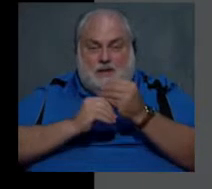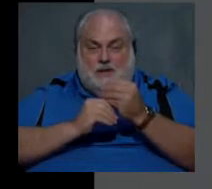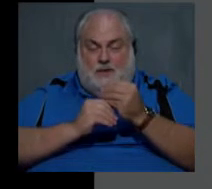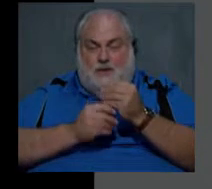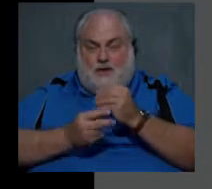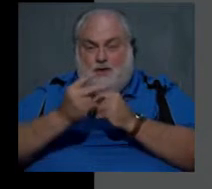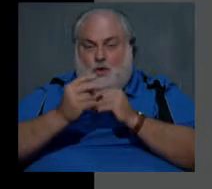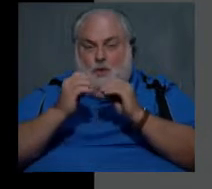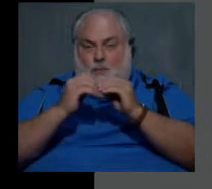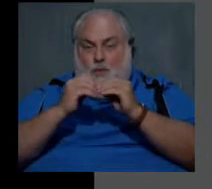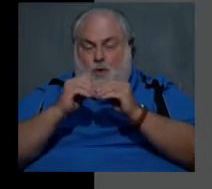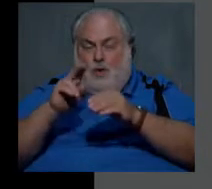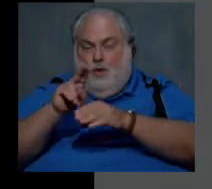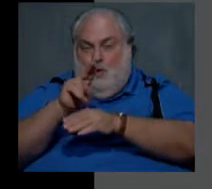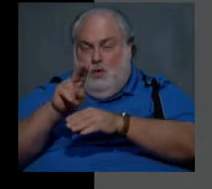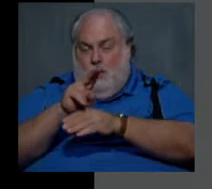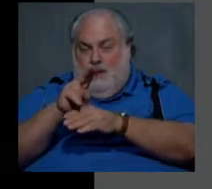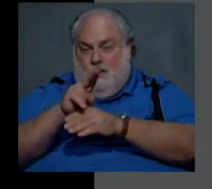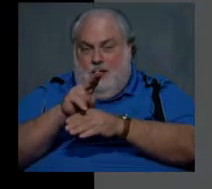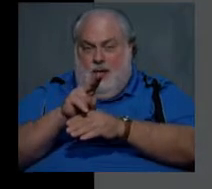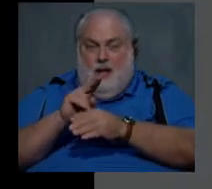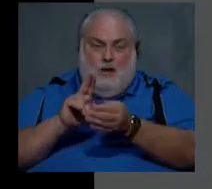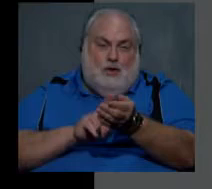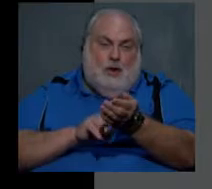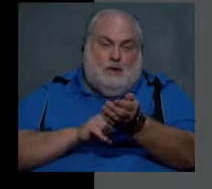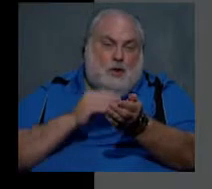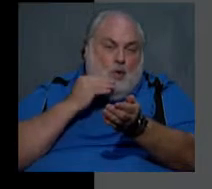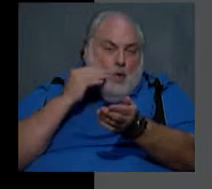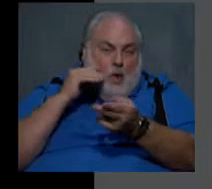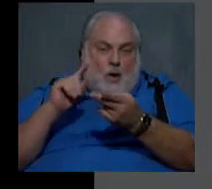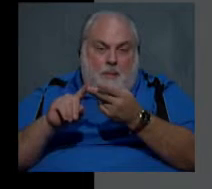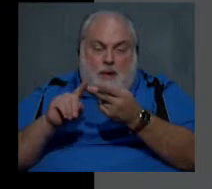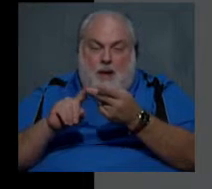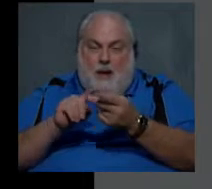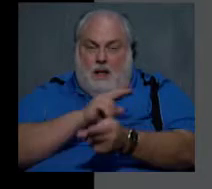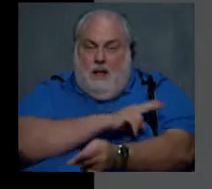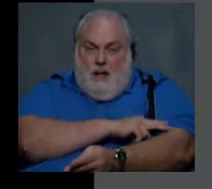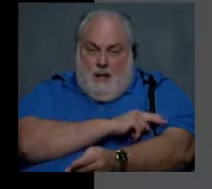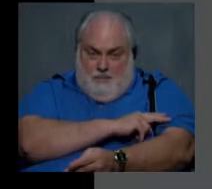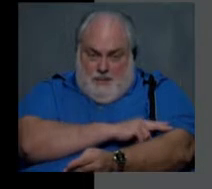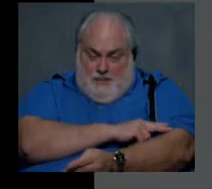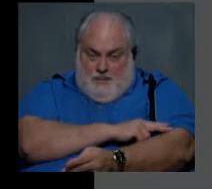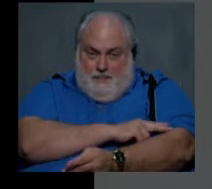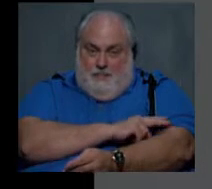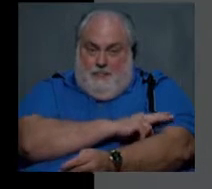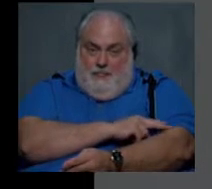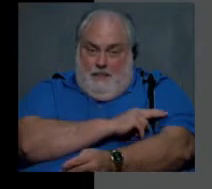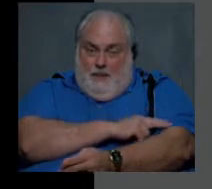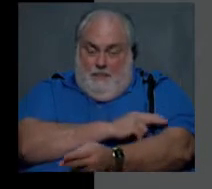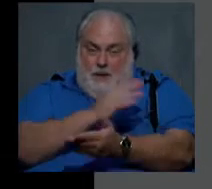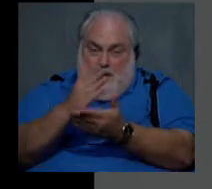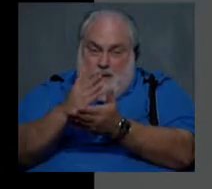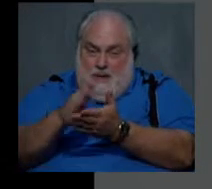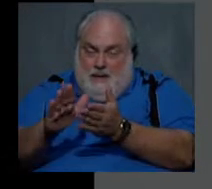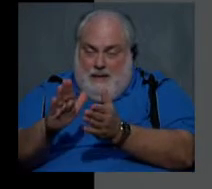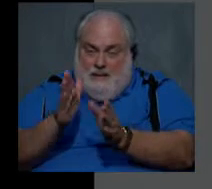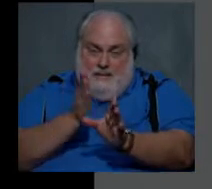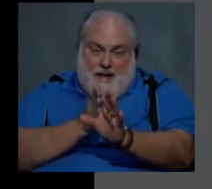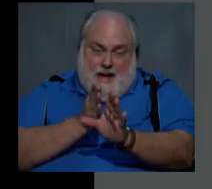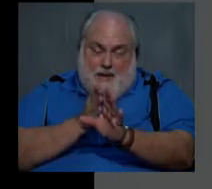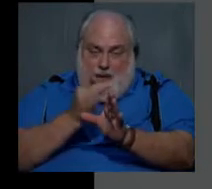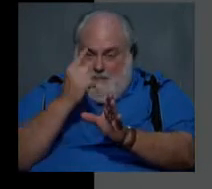of two more uses. The applicant added a nursing home and a hospital. It was noted that the hospital excluded psychiatric and